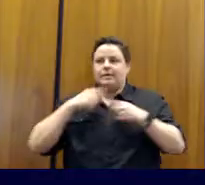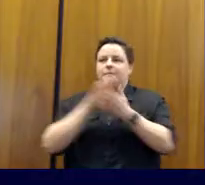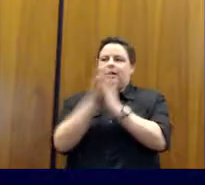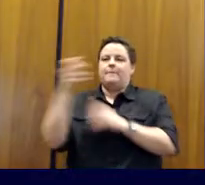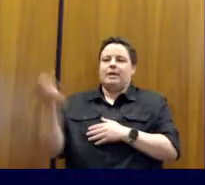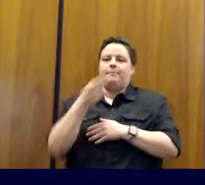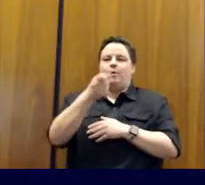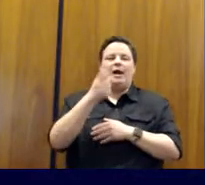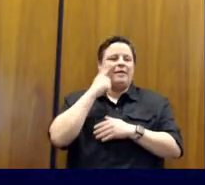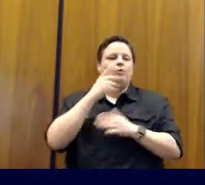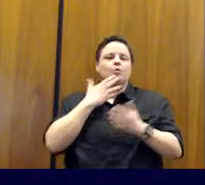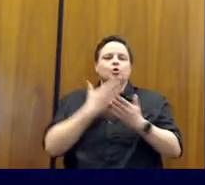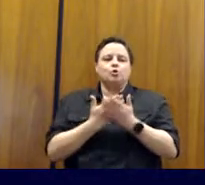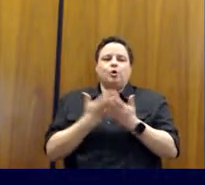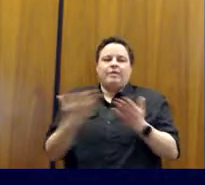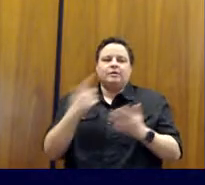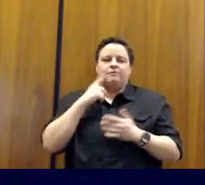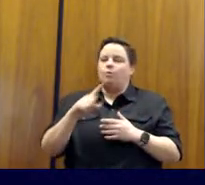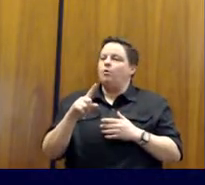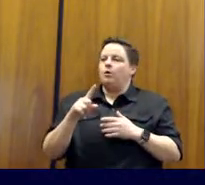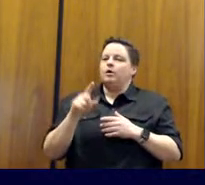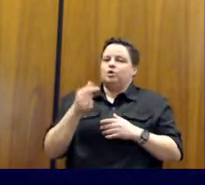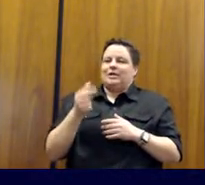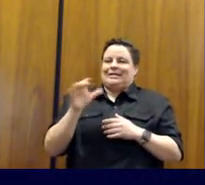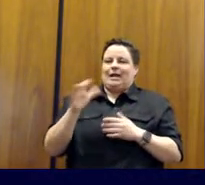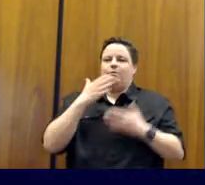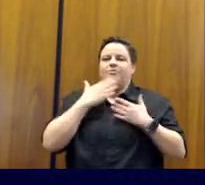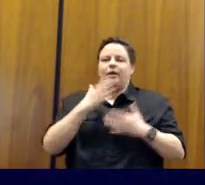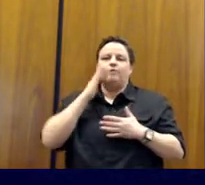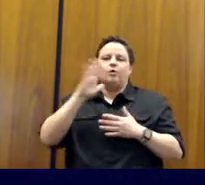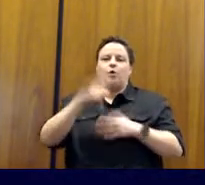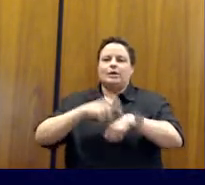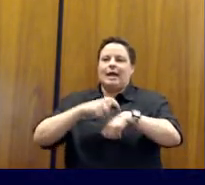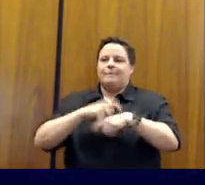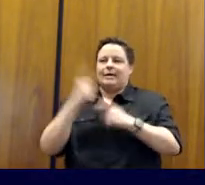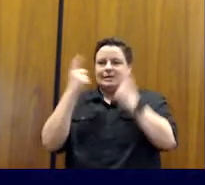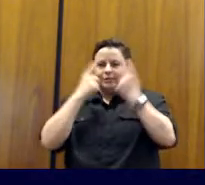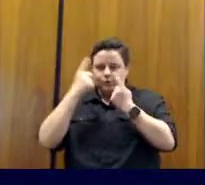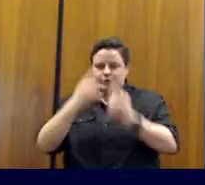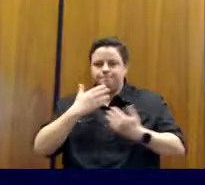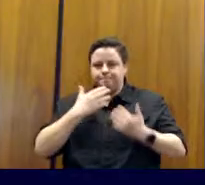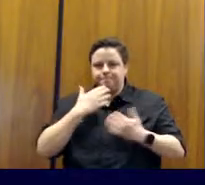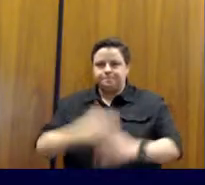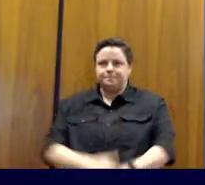good things for Genesee County. Thank you for your time and your consideration. Thank you.